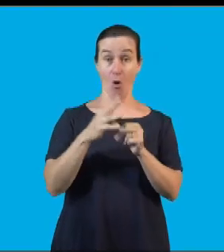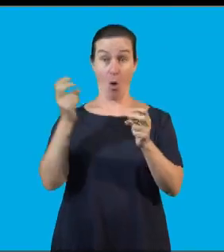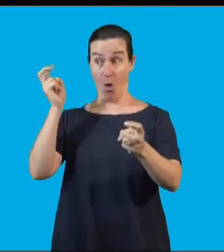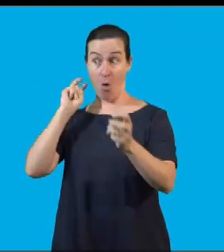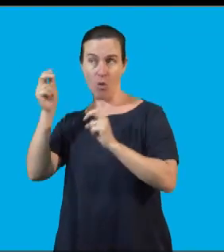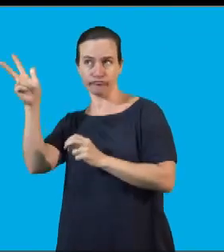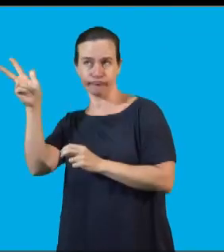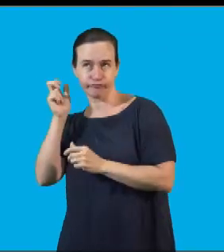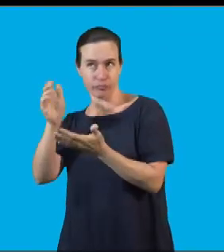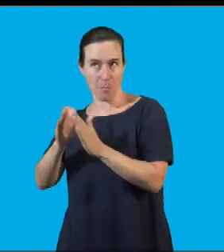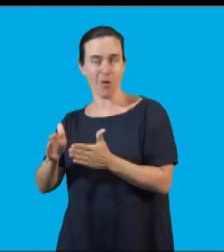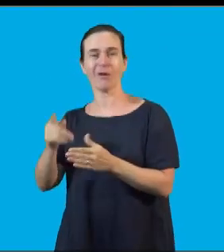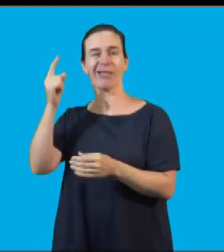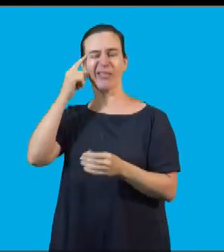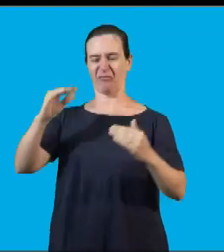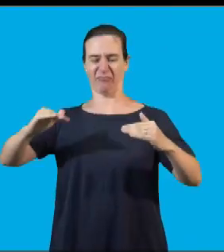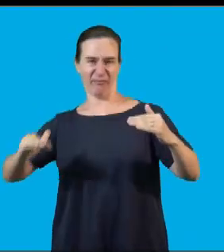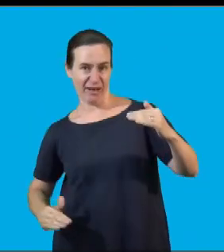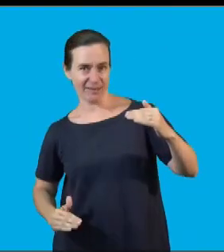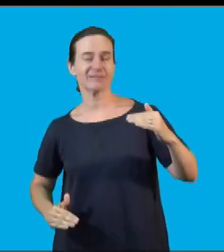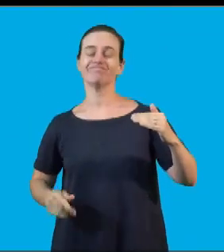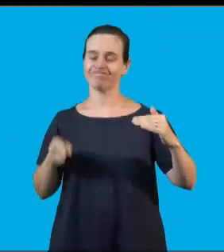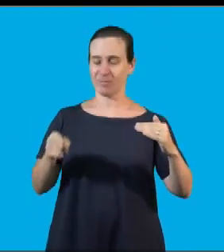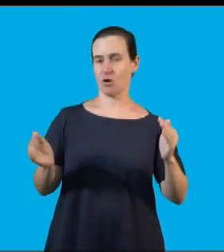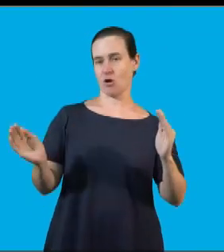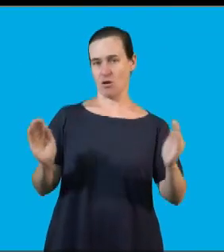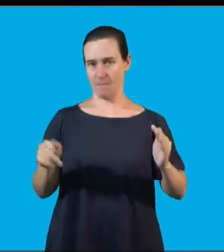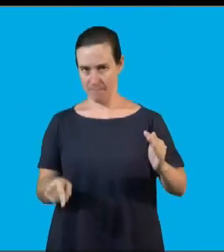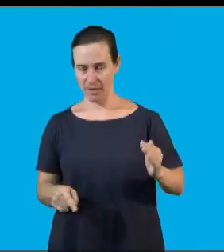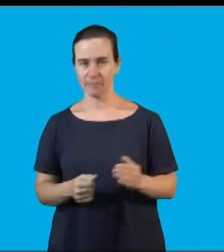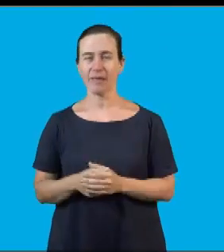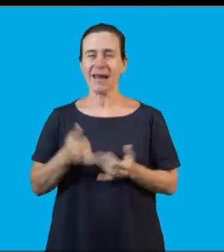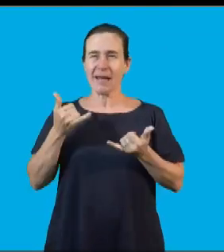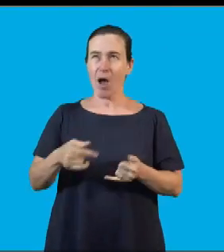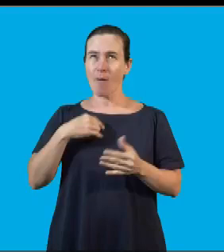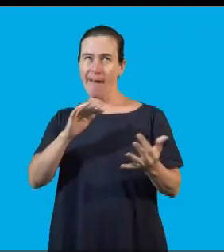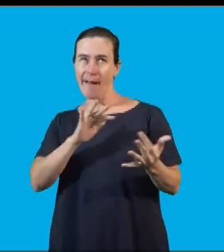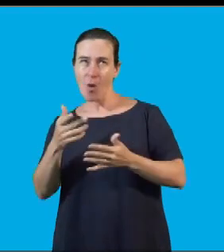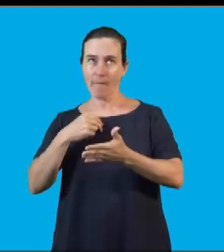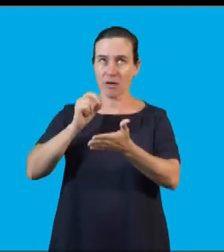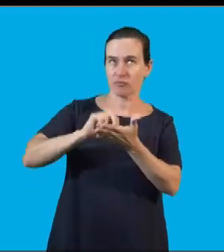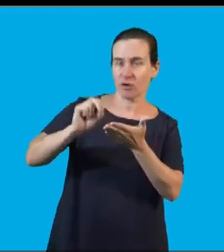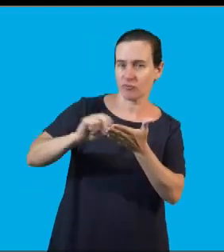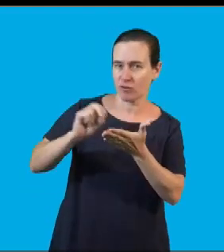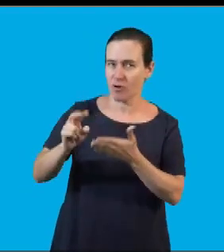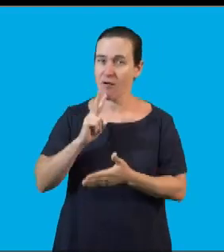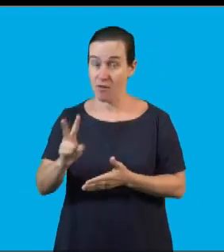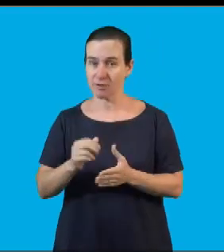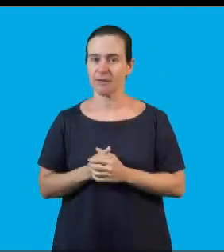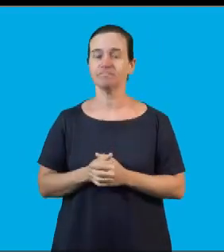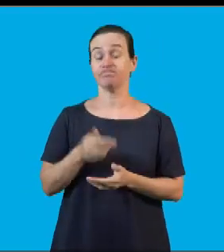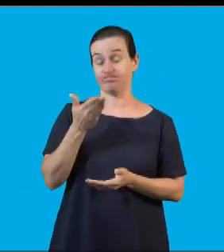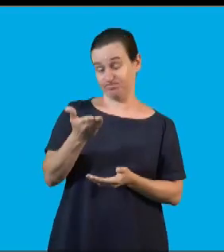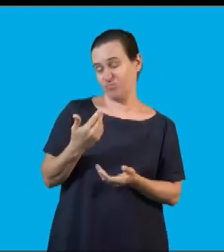audiobooks are deemed lesser. There's your contrast. Now you have to develop it into an answer. Let's take a look at